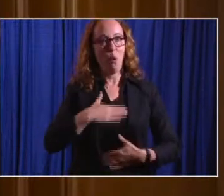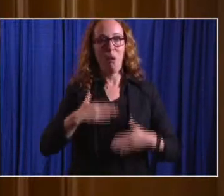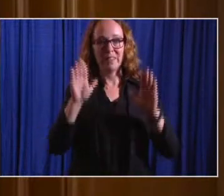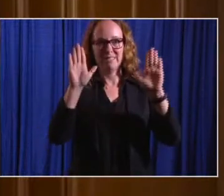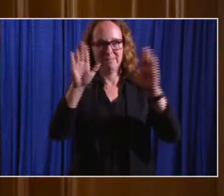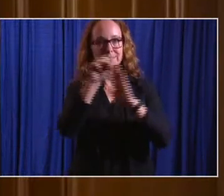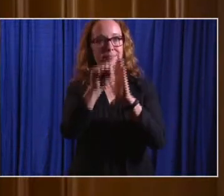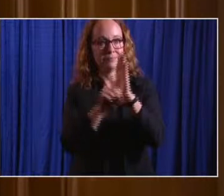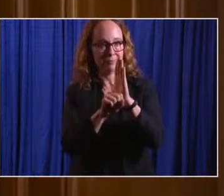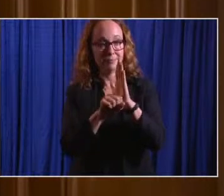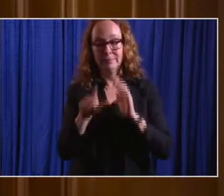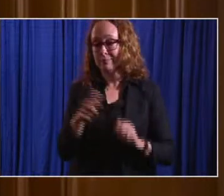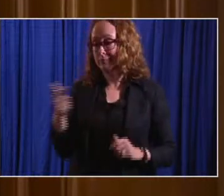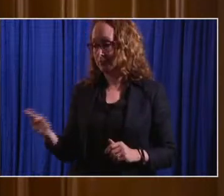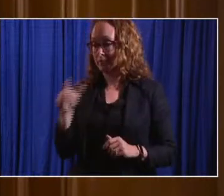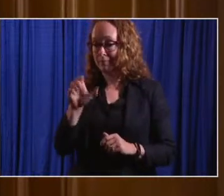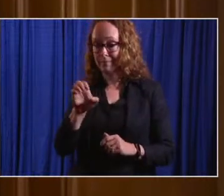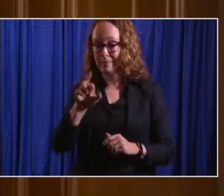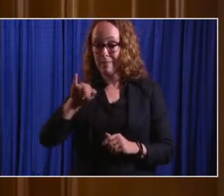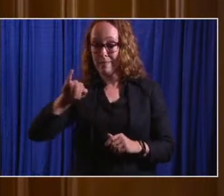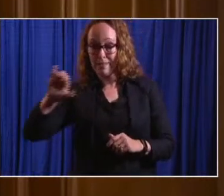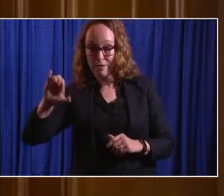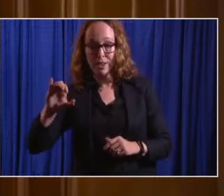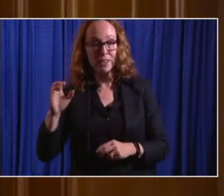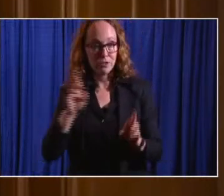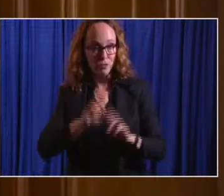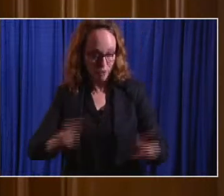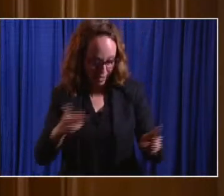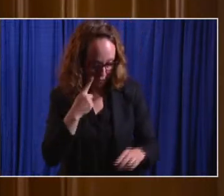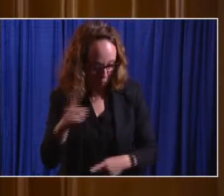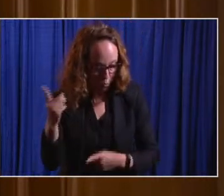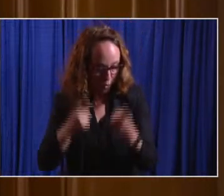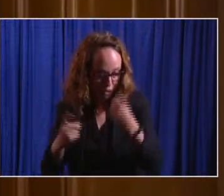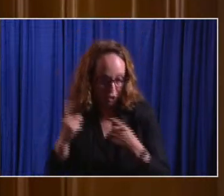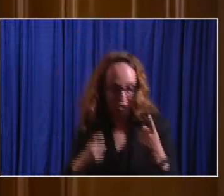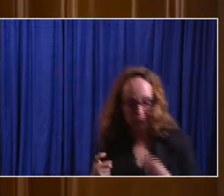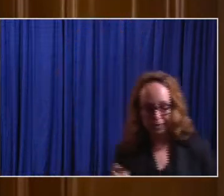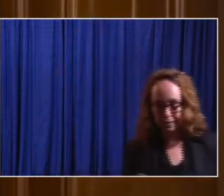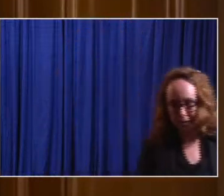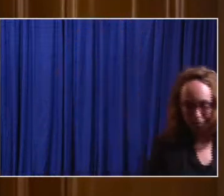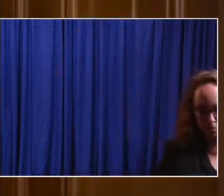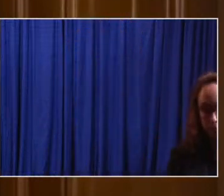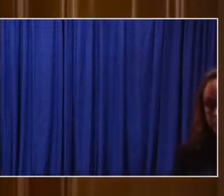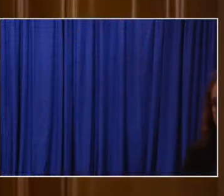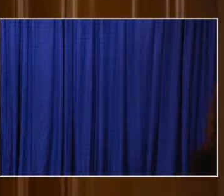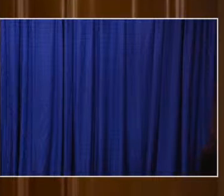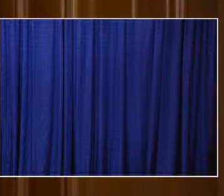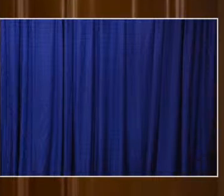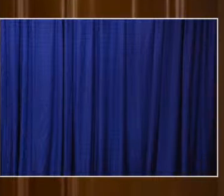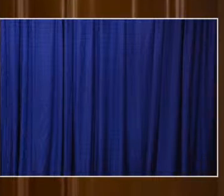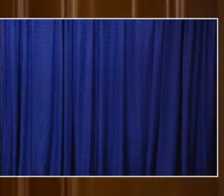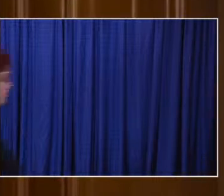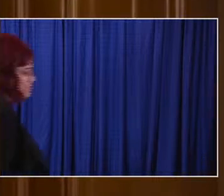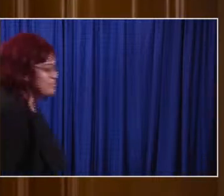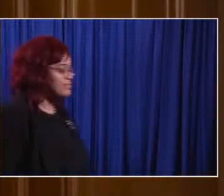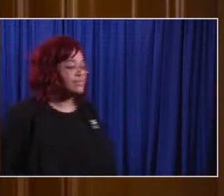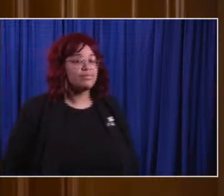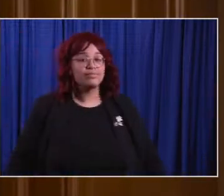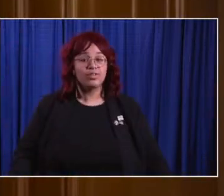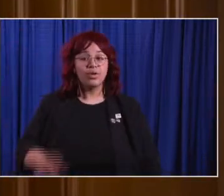ready for questions. Governor, first question today is from Courtney Francisco at WCPO in Cincinnati.